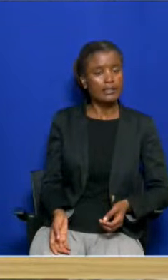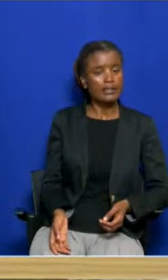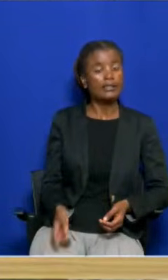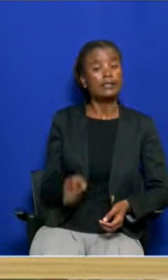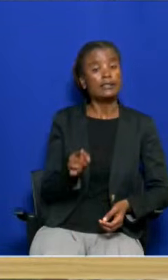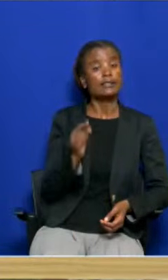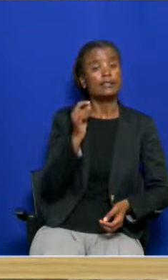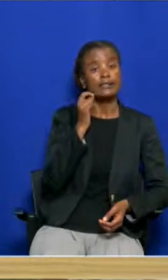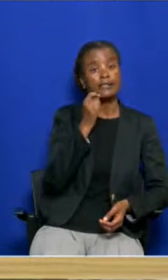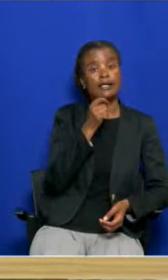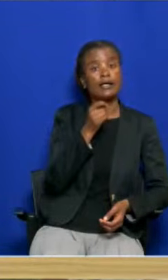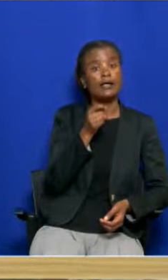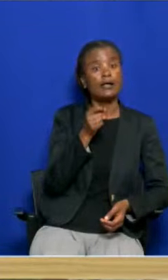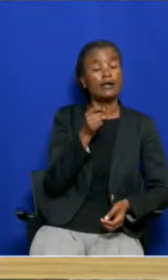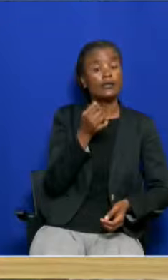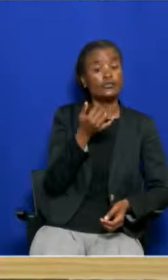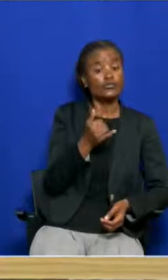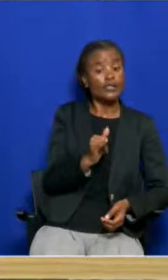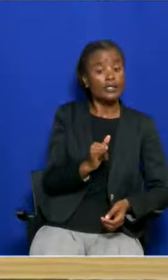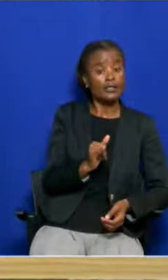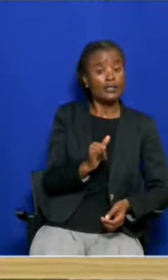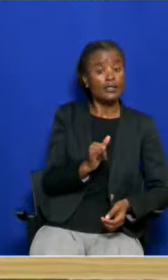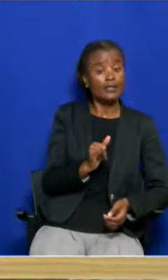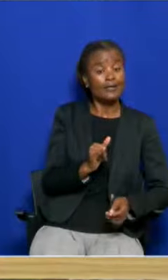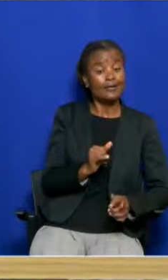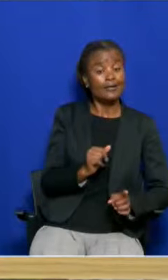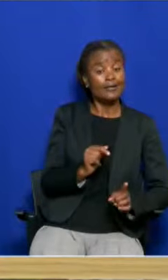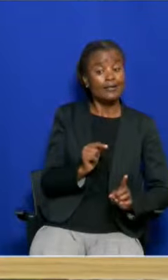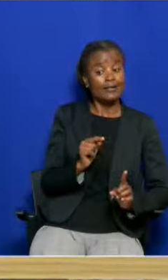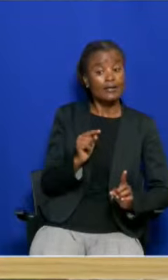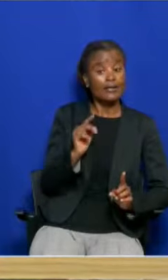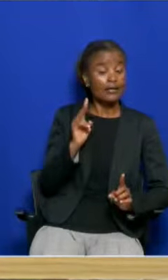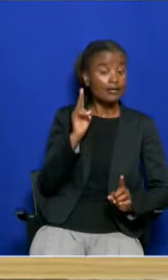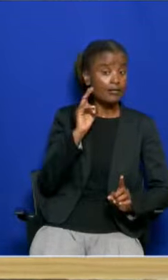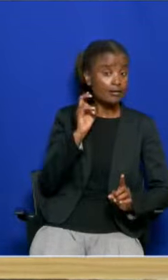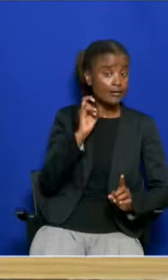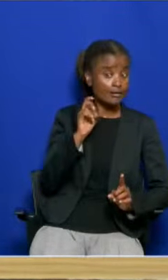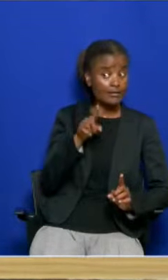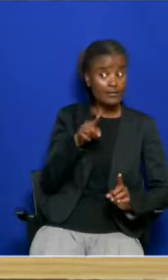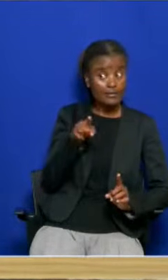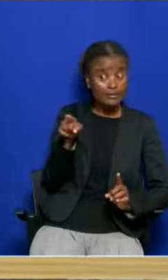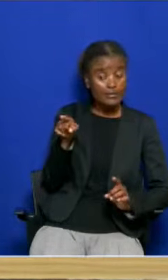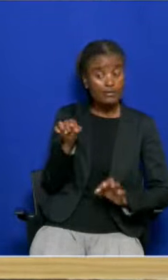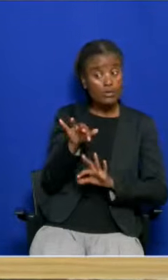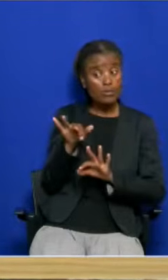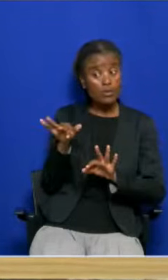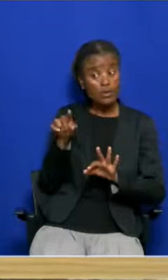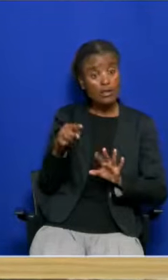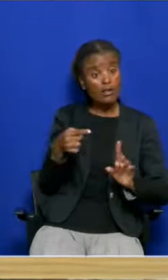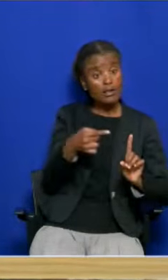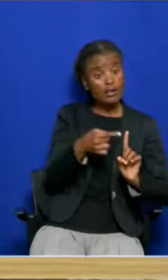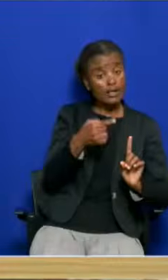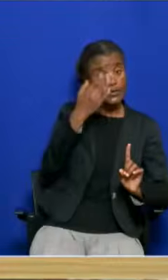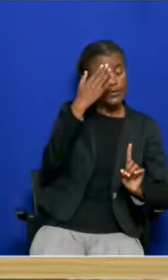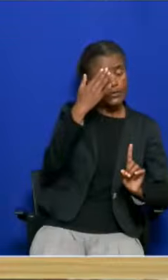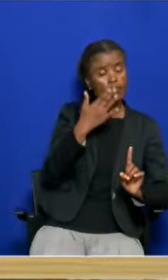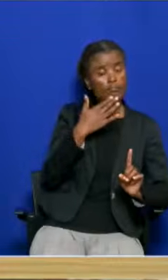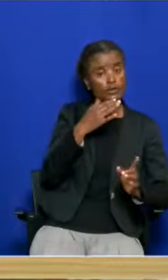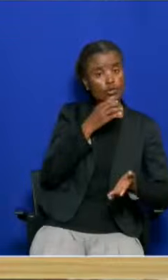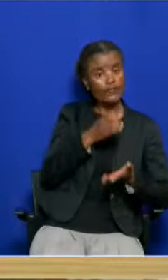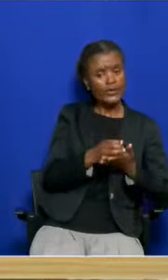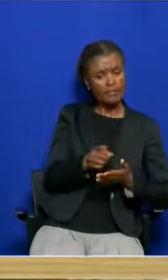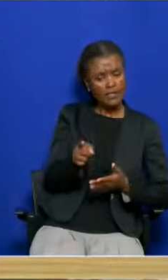one of the people that known to Mr. Mkhwanazi are arrested. Can you confirm? Yeah, I think those were the